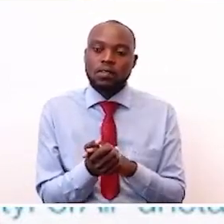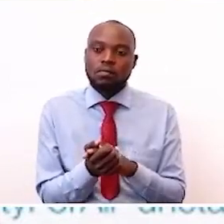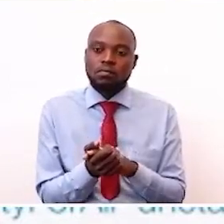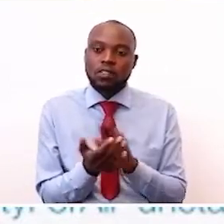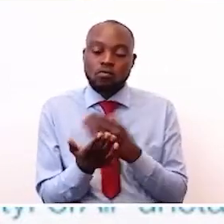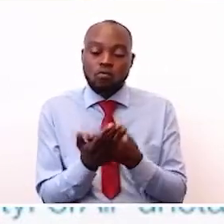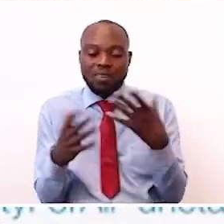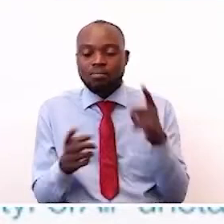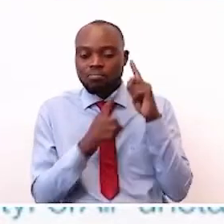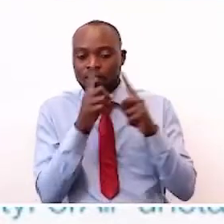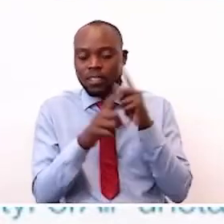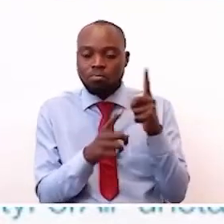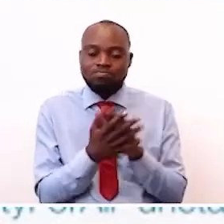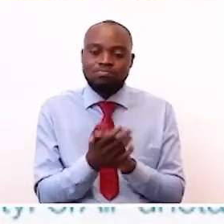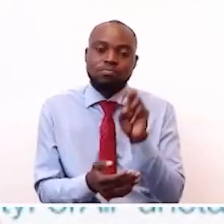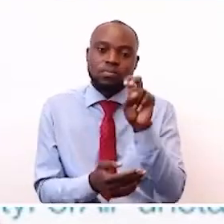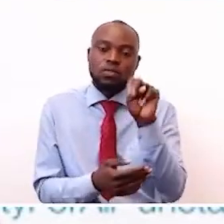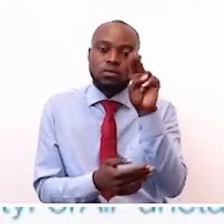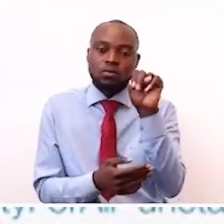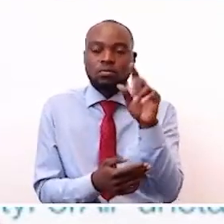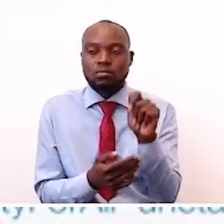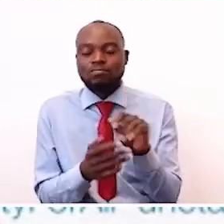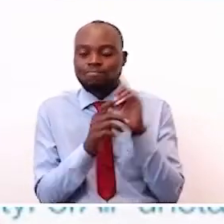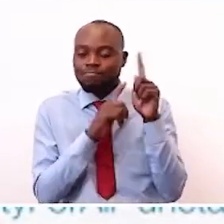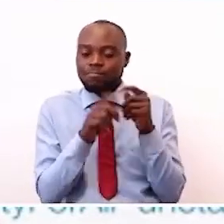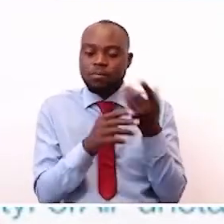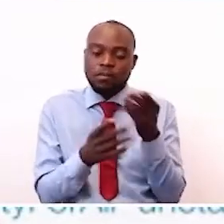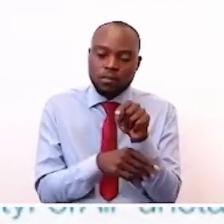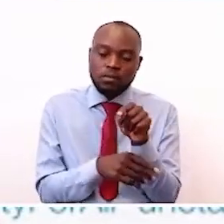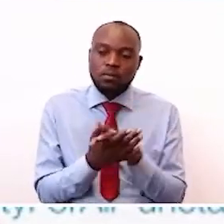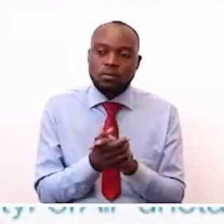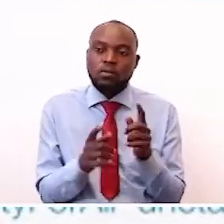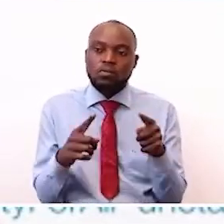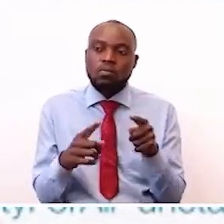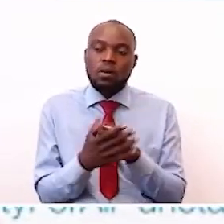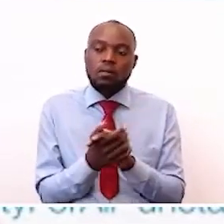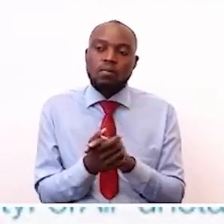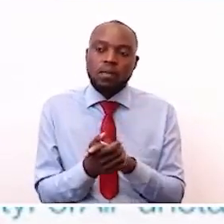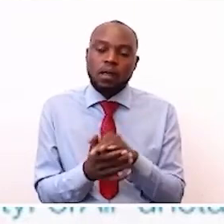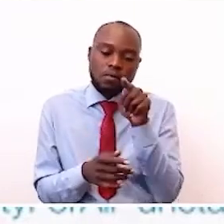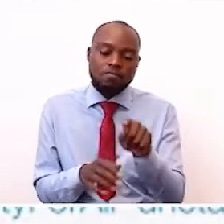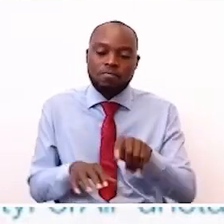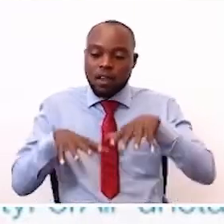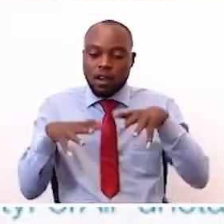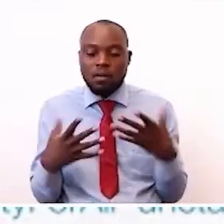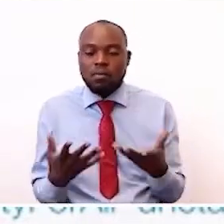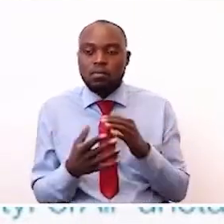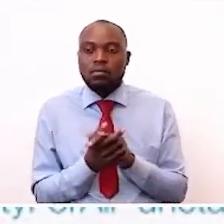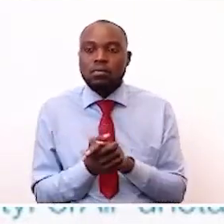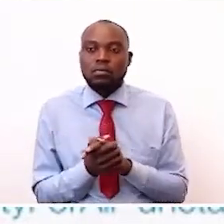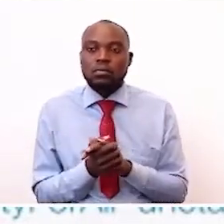better than what we've got already? And I think part of this issue is to think about how do you reframe